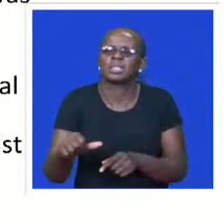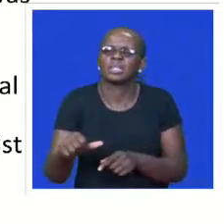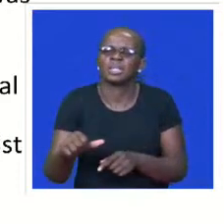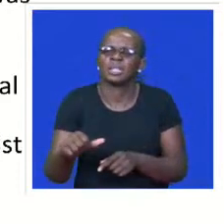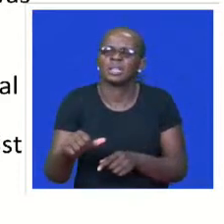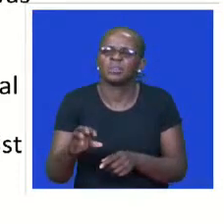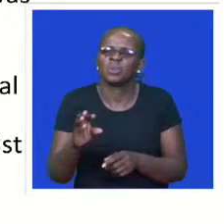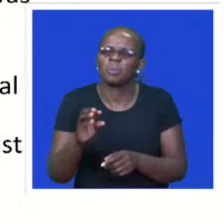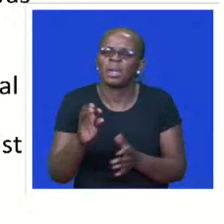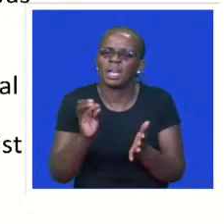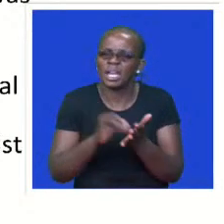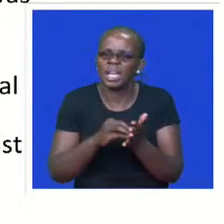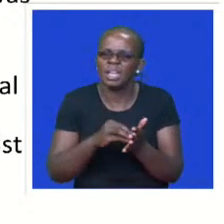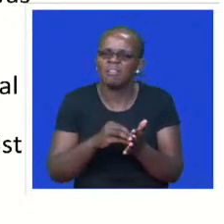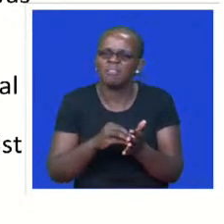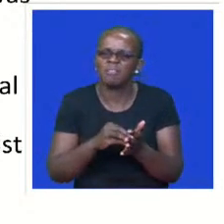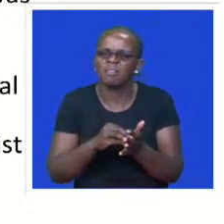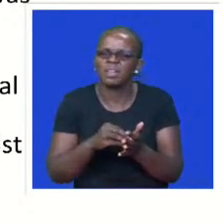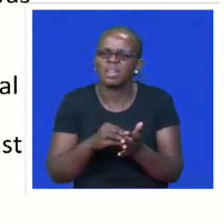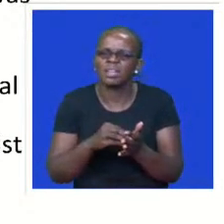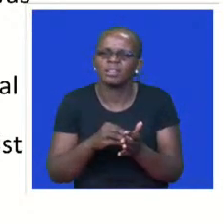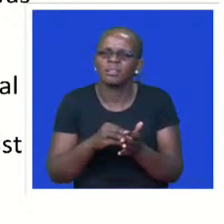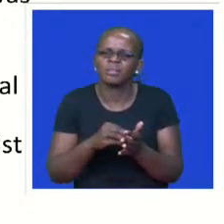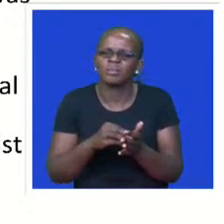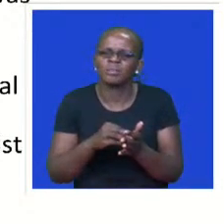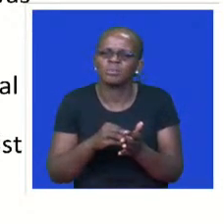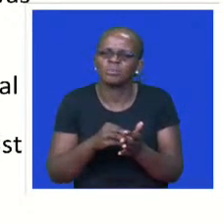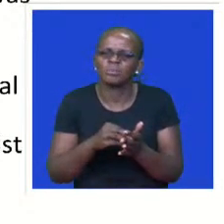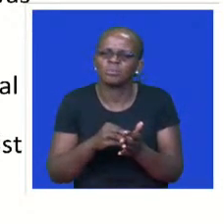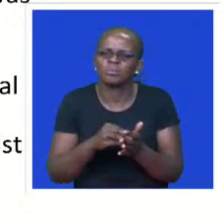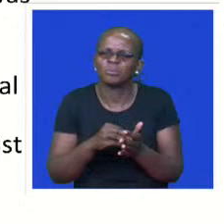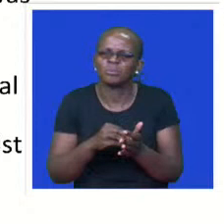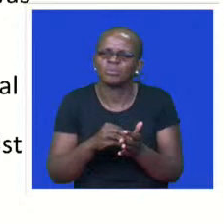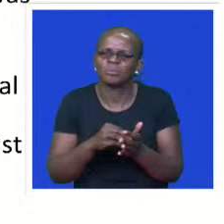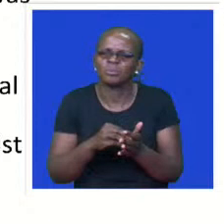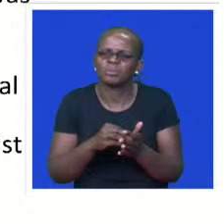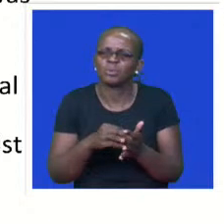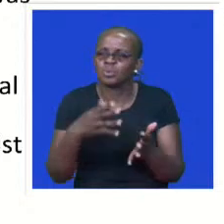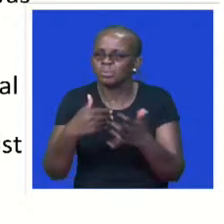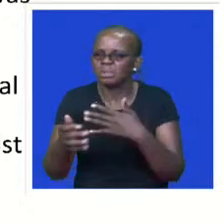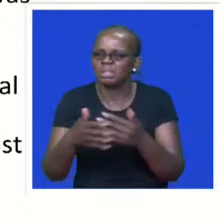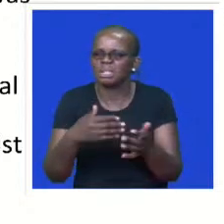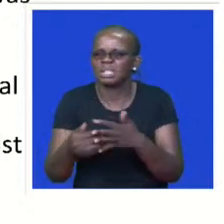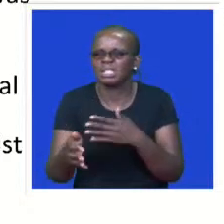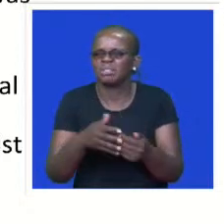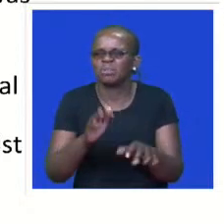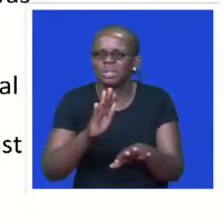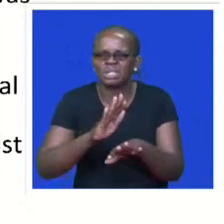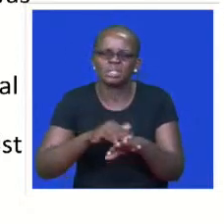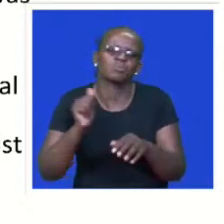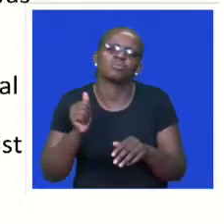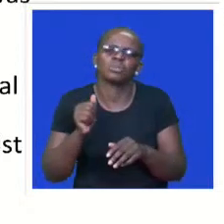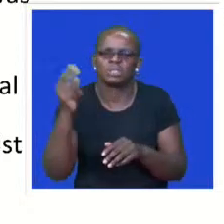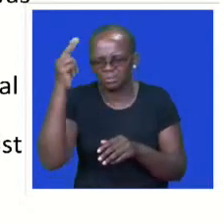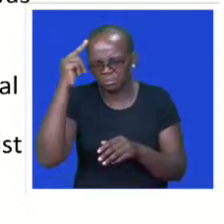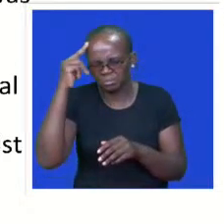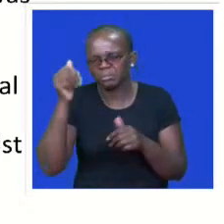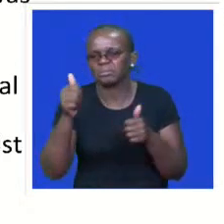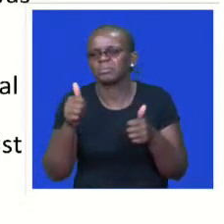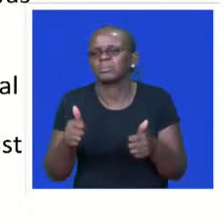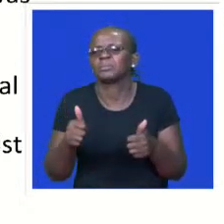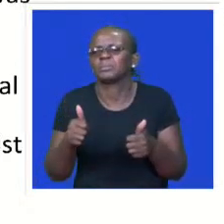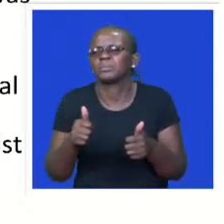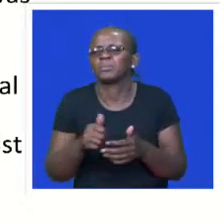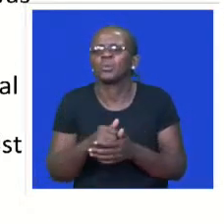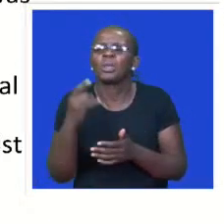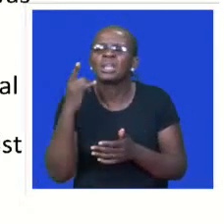we have seen with Adam and Eve, that they became aware of their nakedness. And then the guilt of